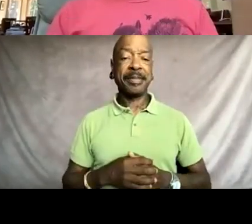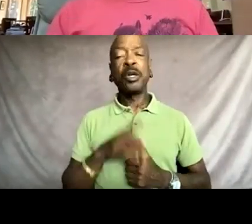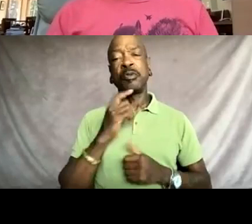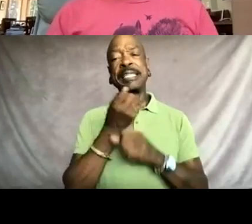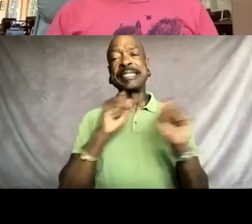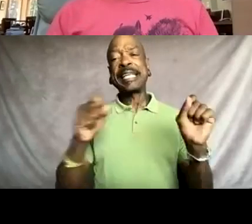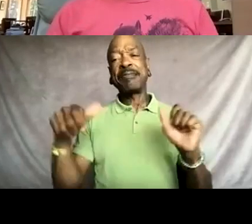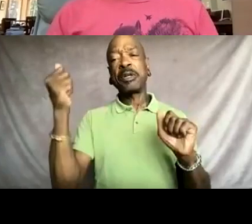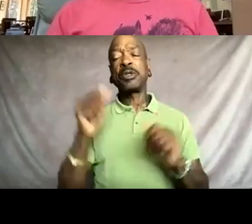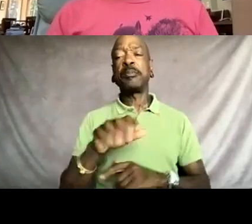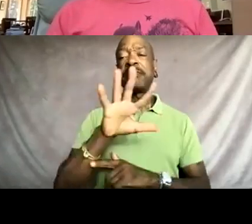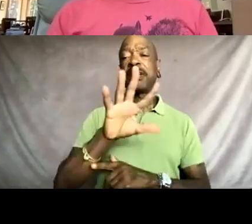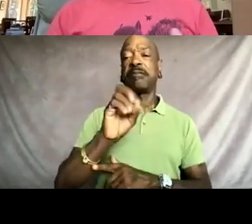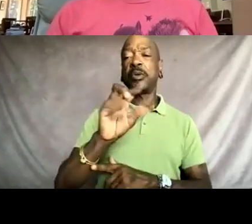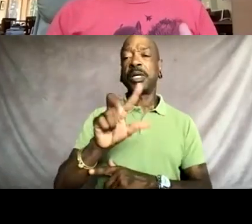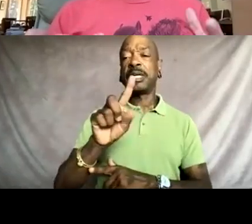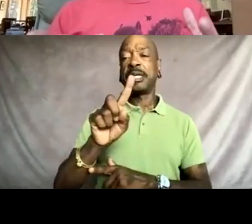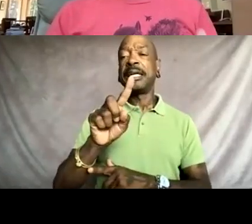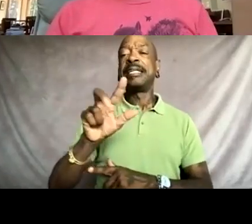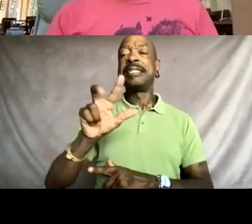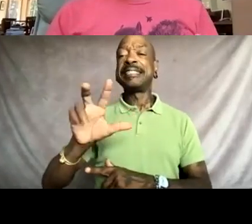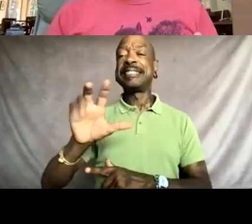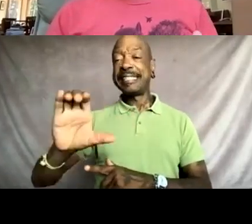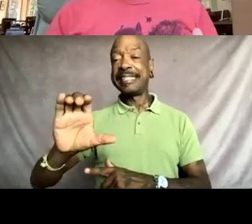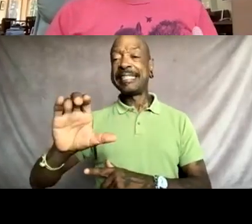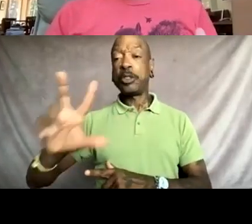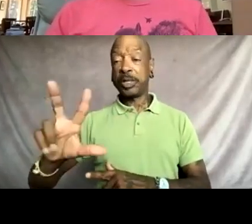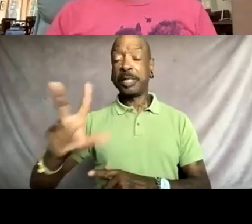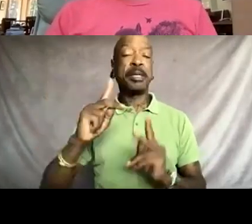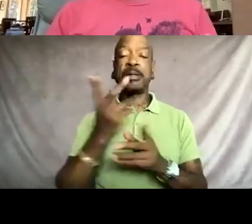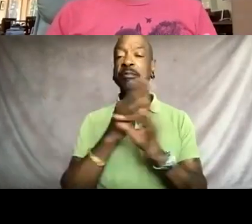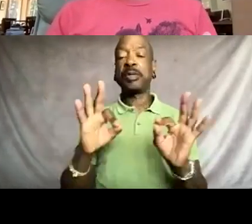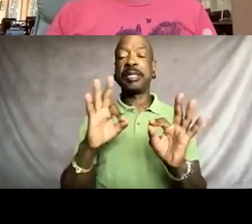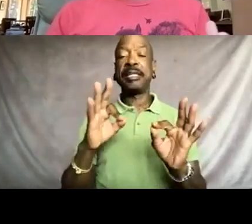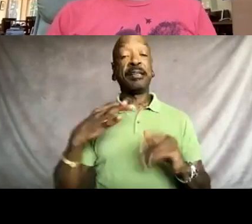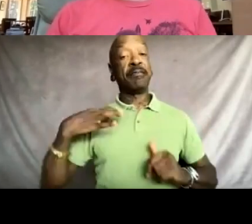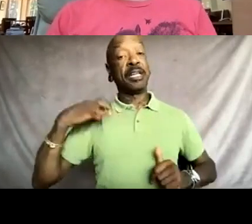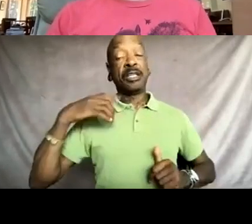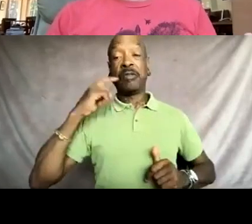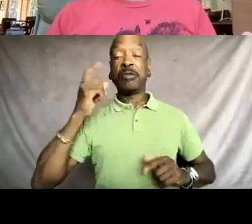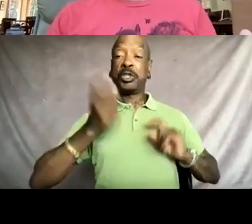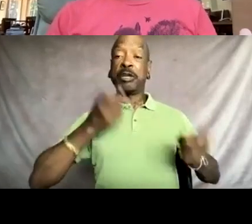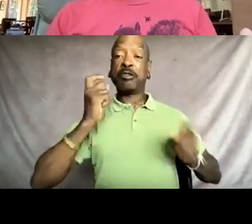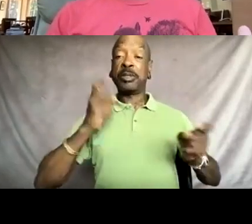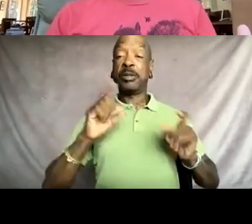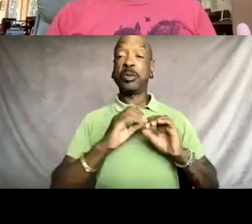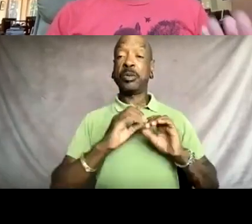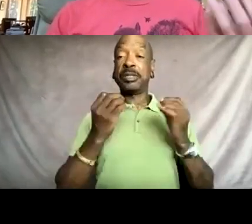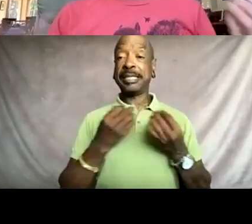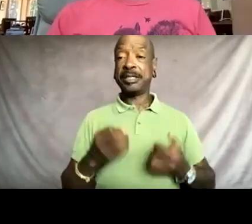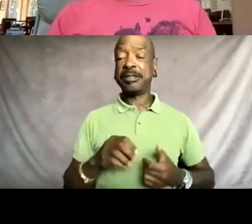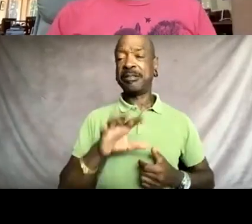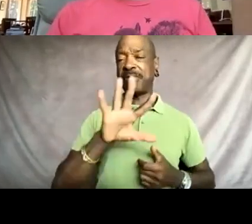be a 501c3 because as a general rule, people can freely volunteer for charitable organizations. But for things